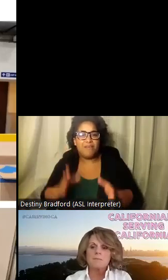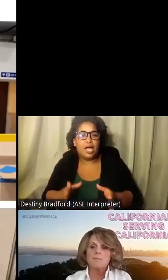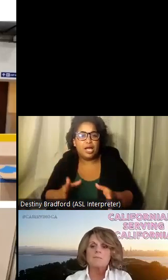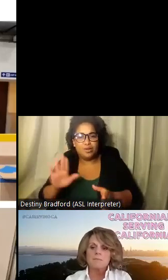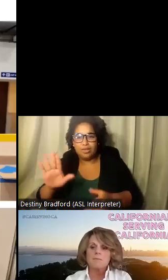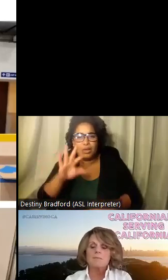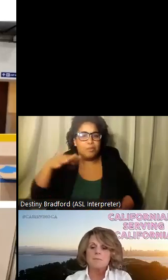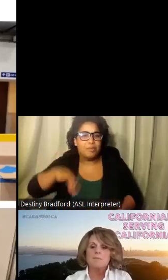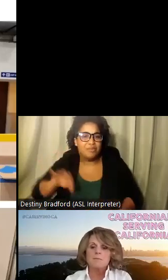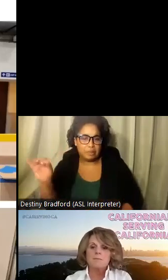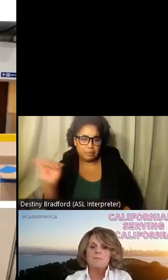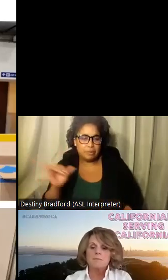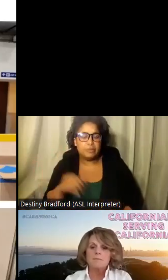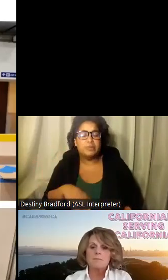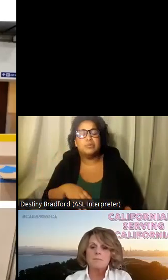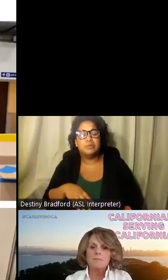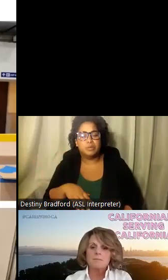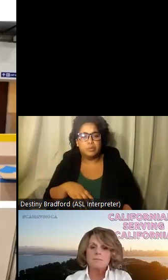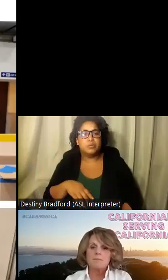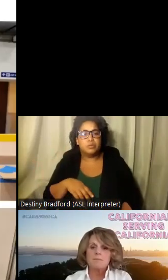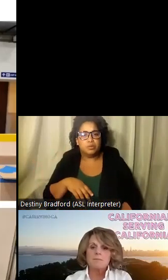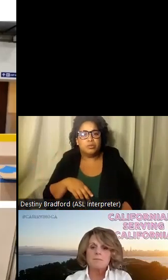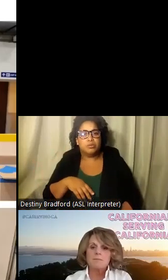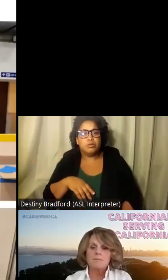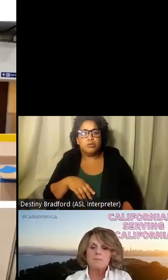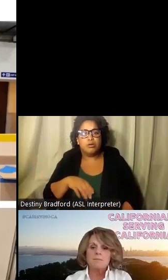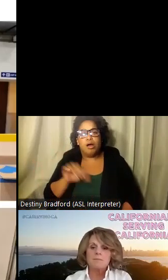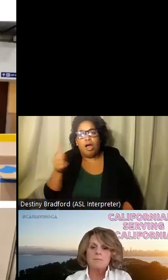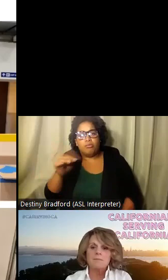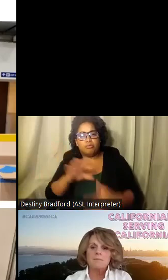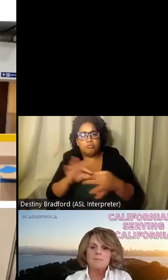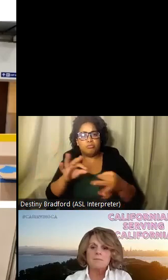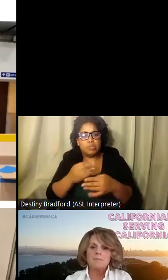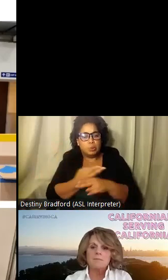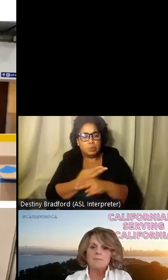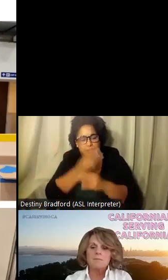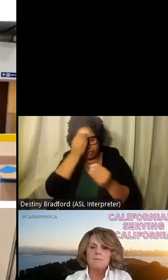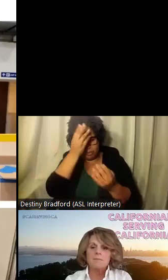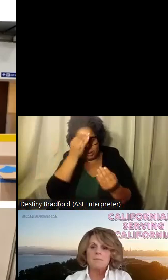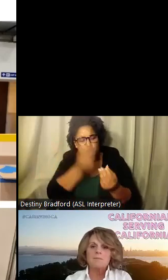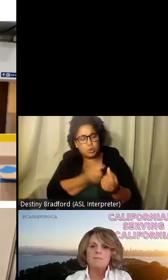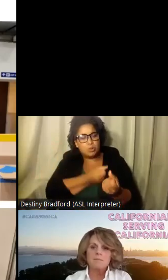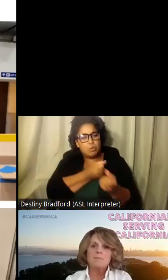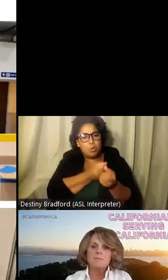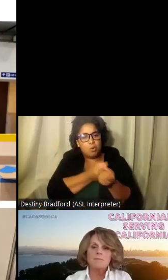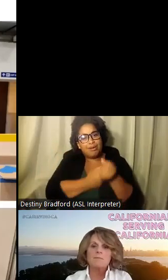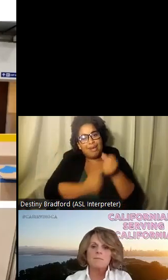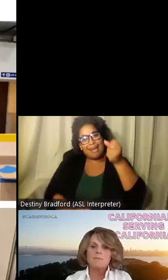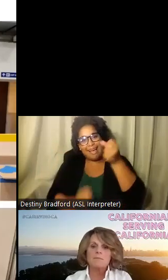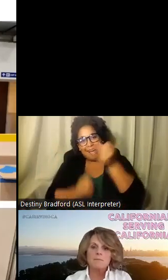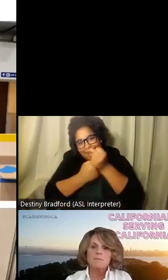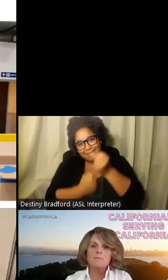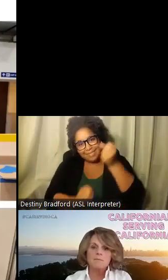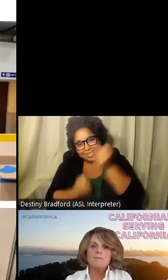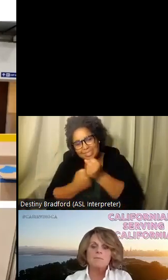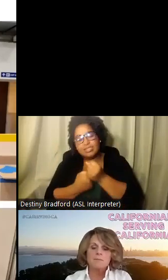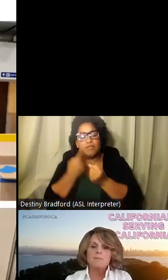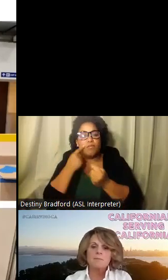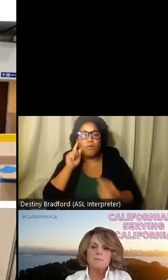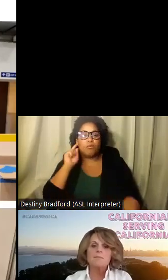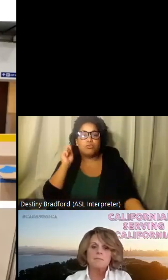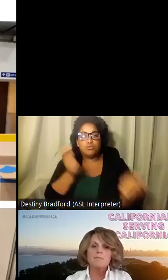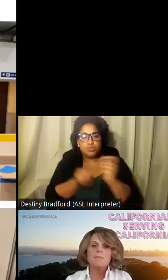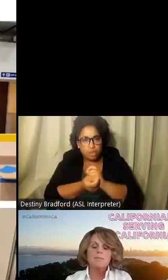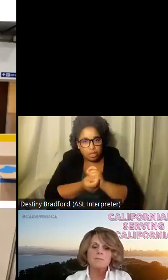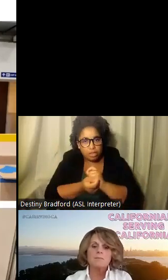well. Being able, as others have said, to use data to support advocacy for needed change is